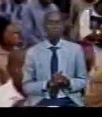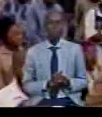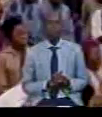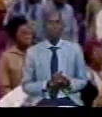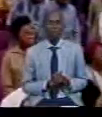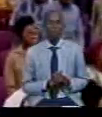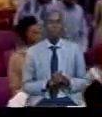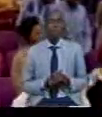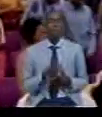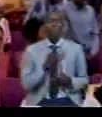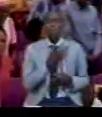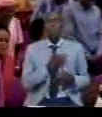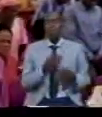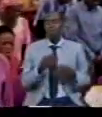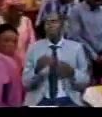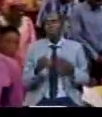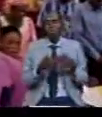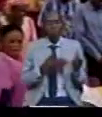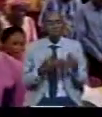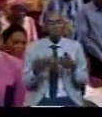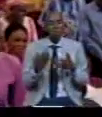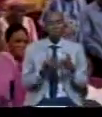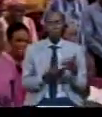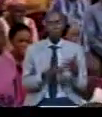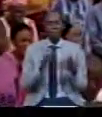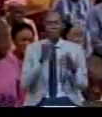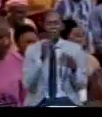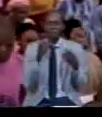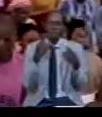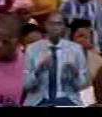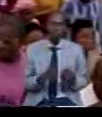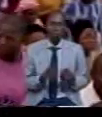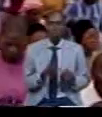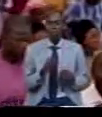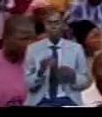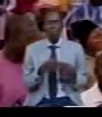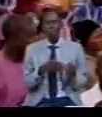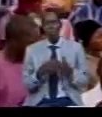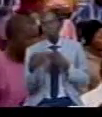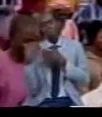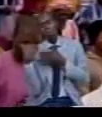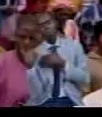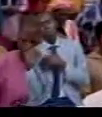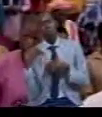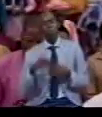And no matter what is going on, no matter the body in our hearts,